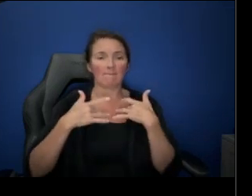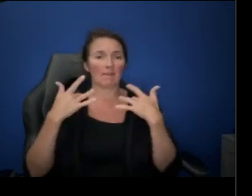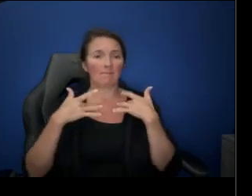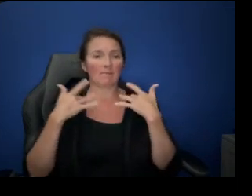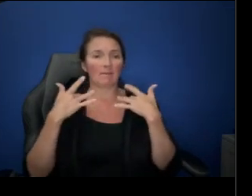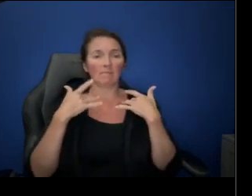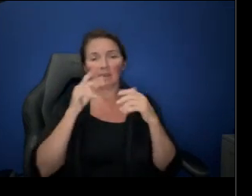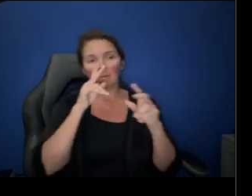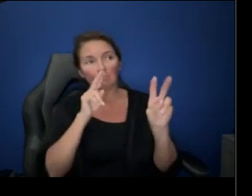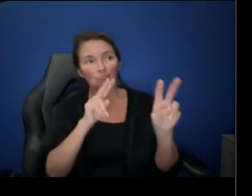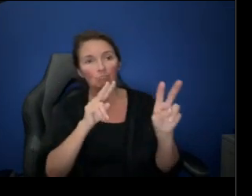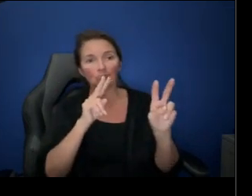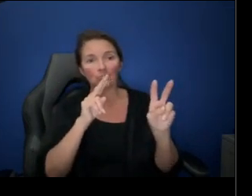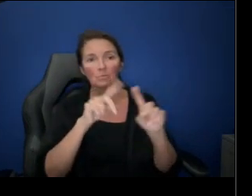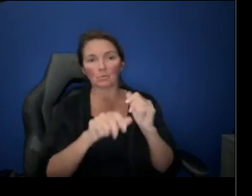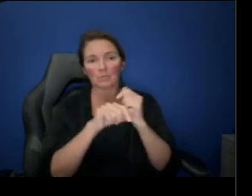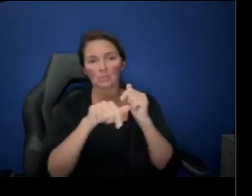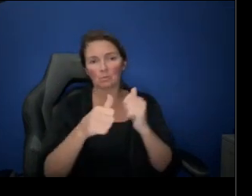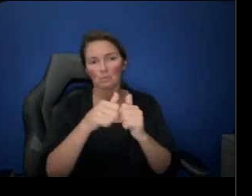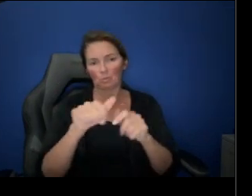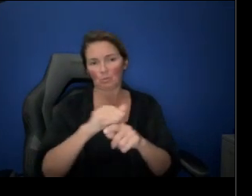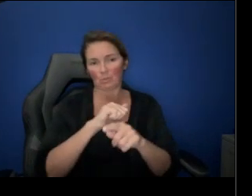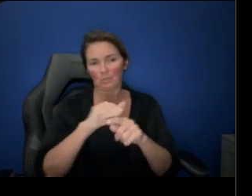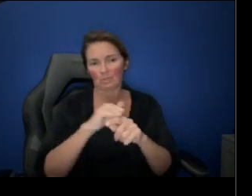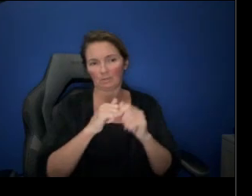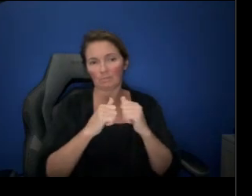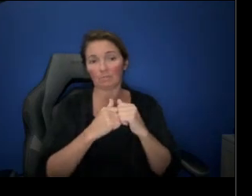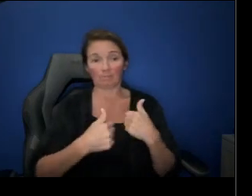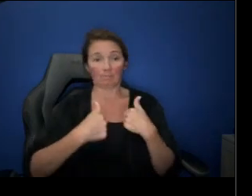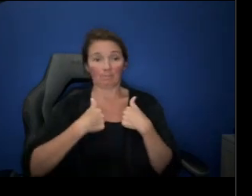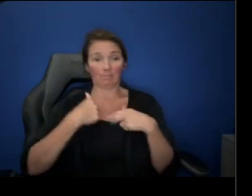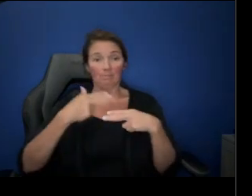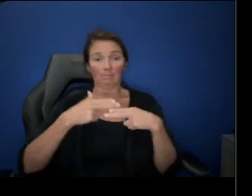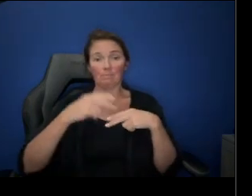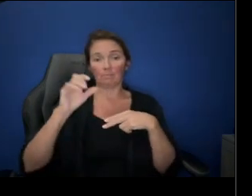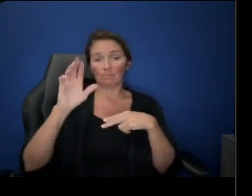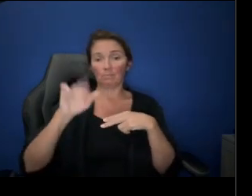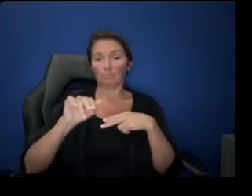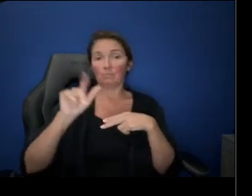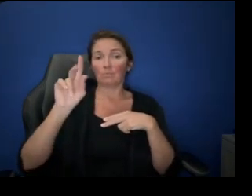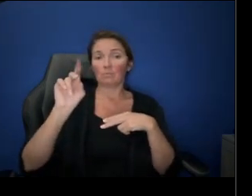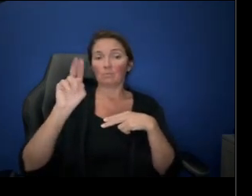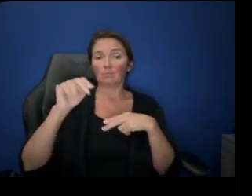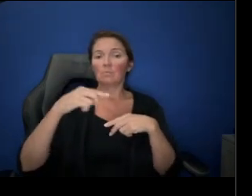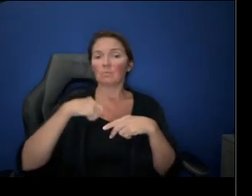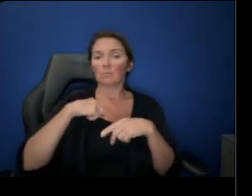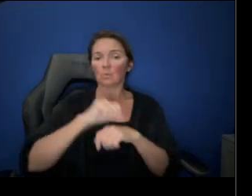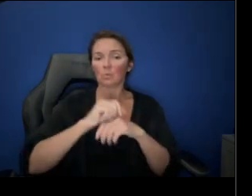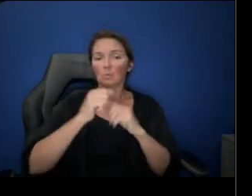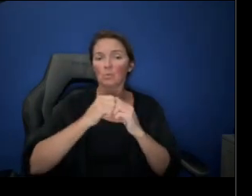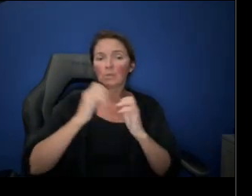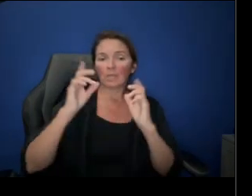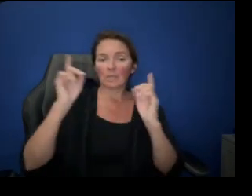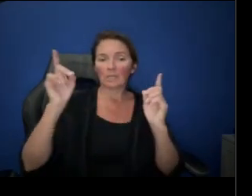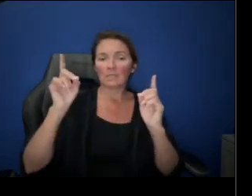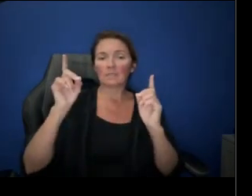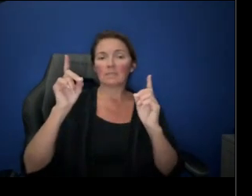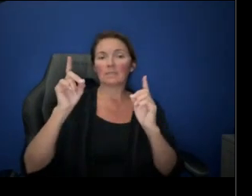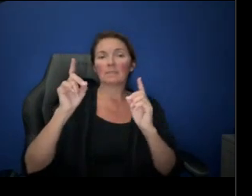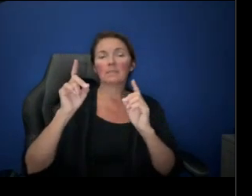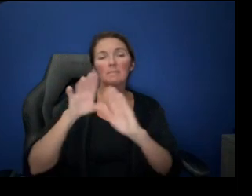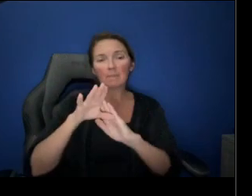and looks forward to assisting with this training. And my name is Crystal Nolan. I have worked in education,